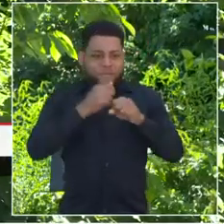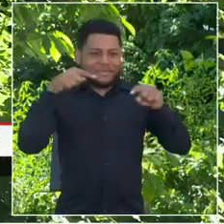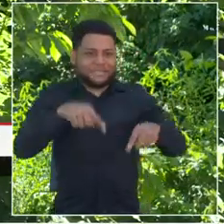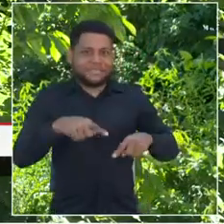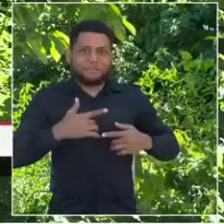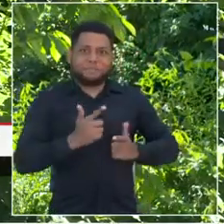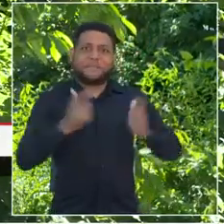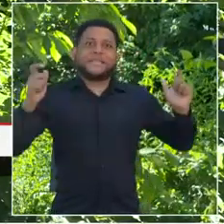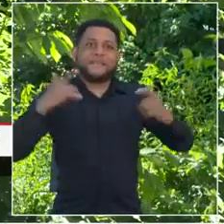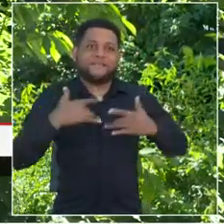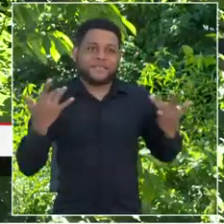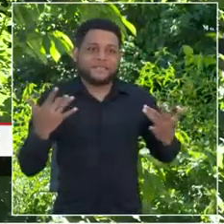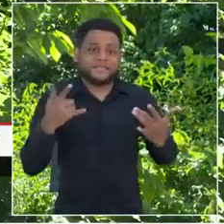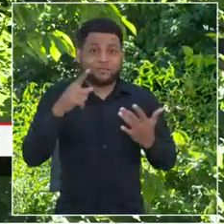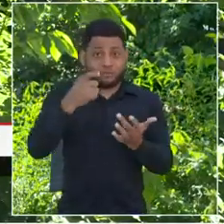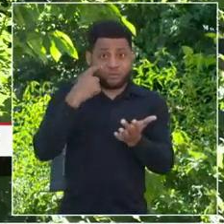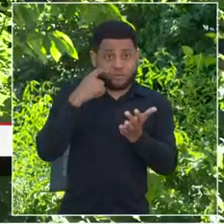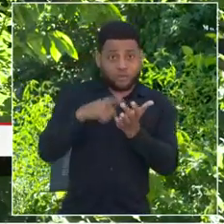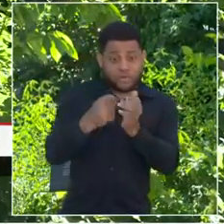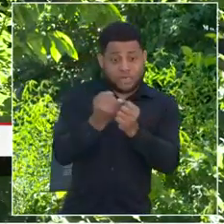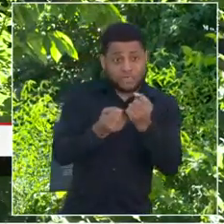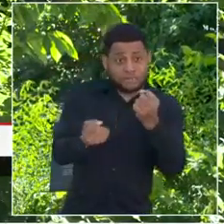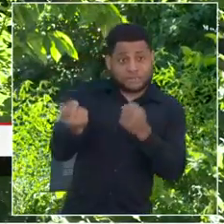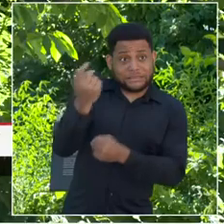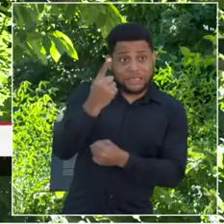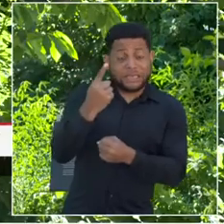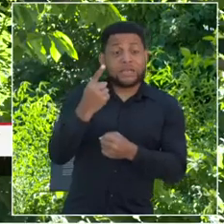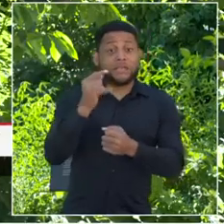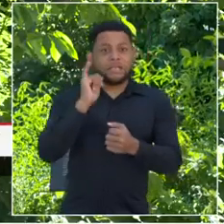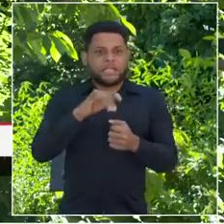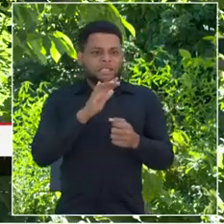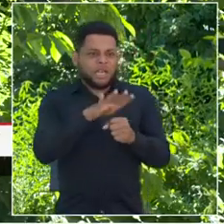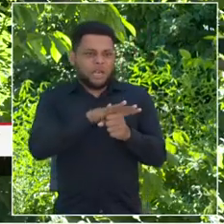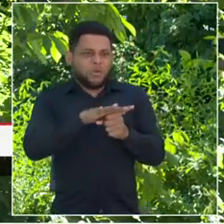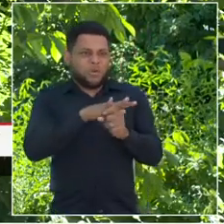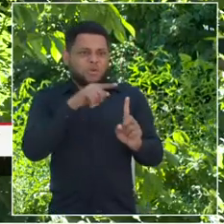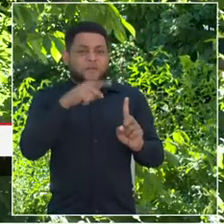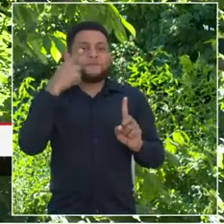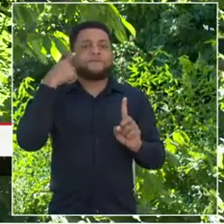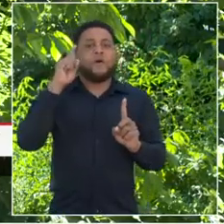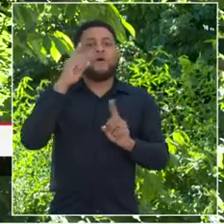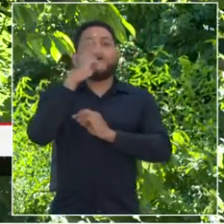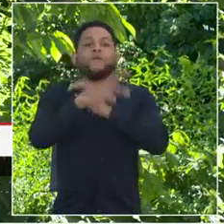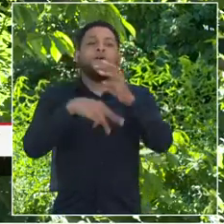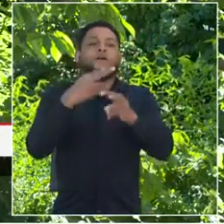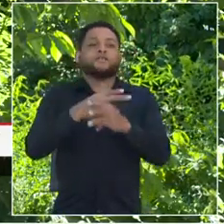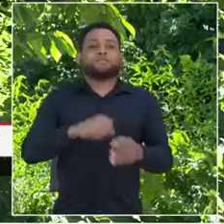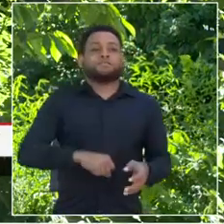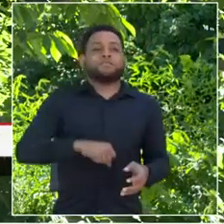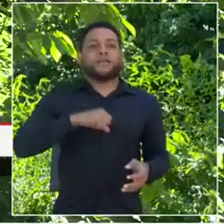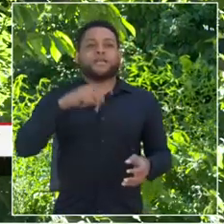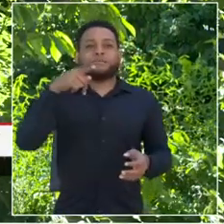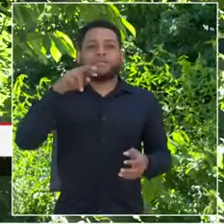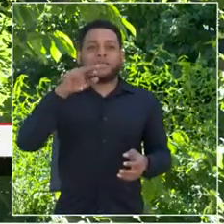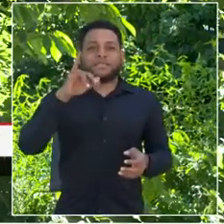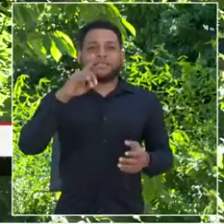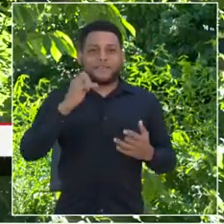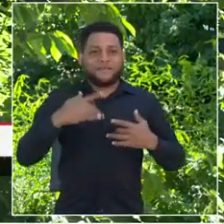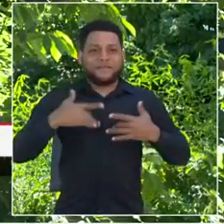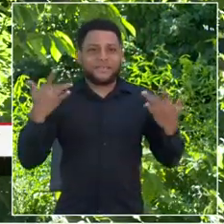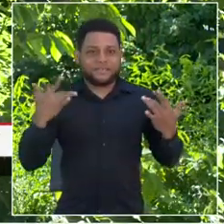year we are the location for the World Pride event right in Washington,